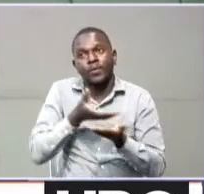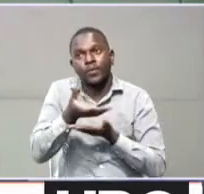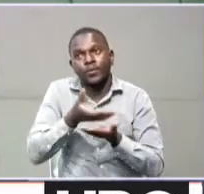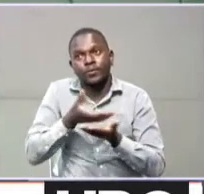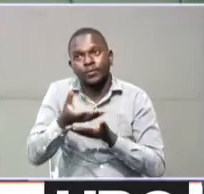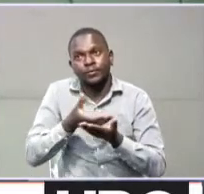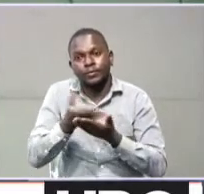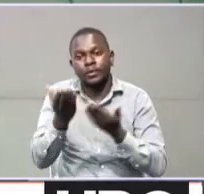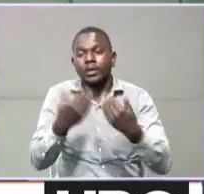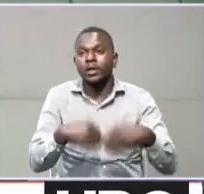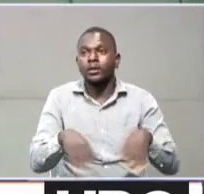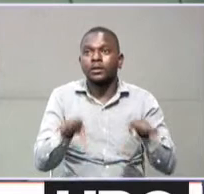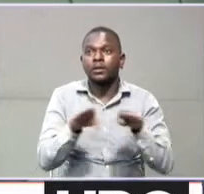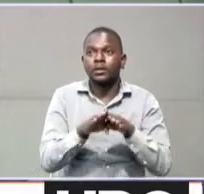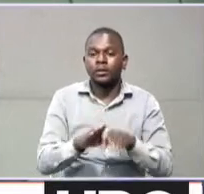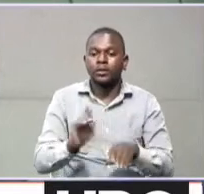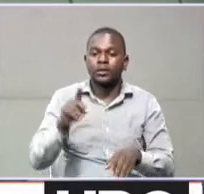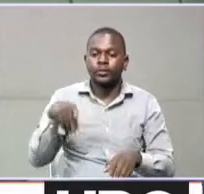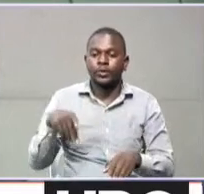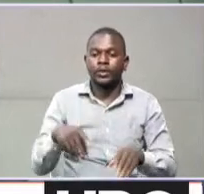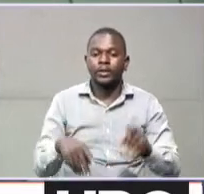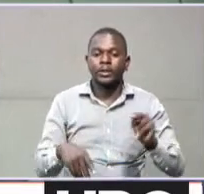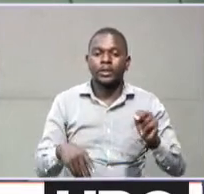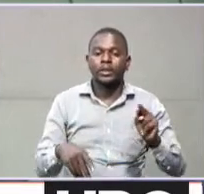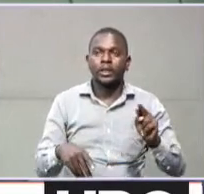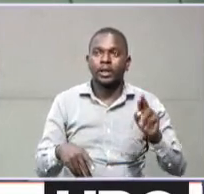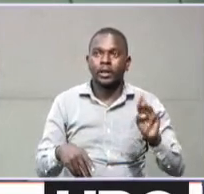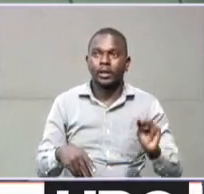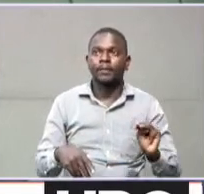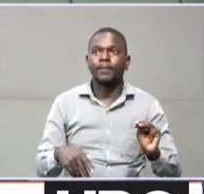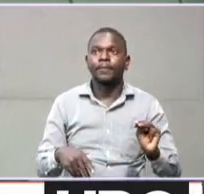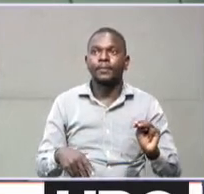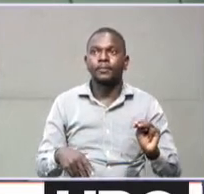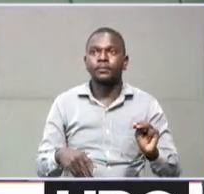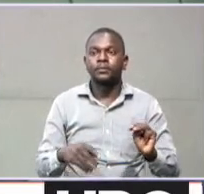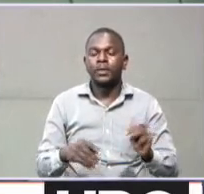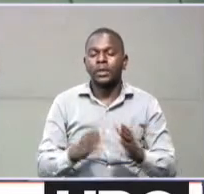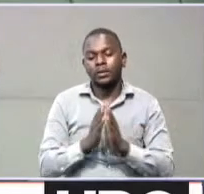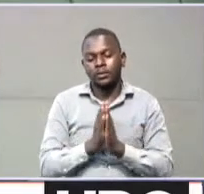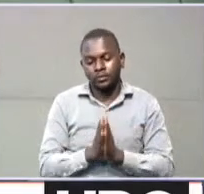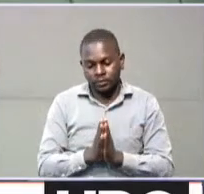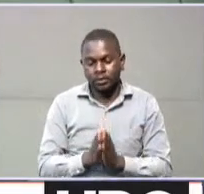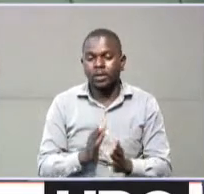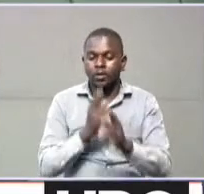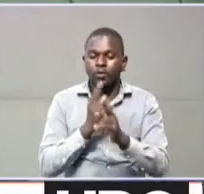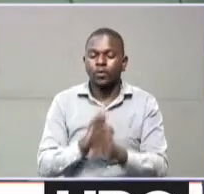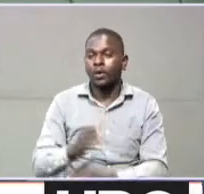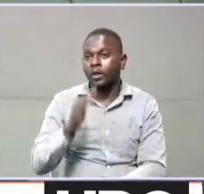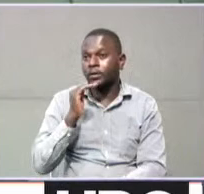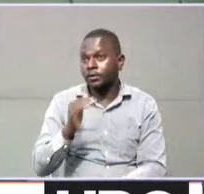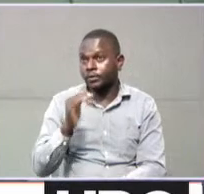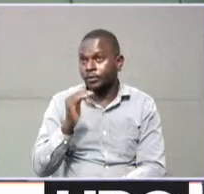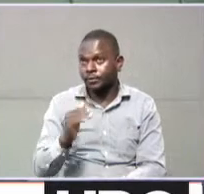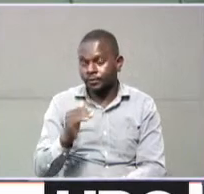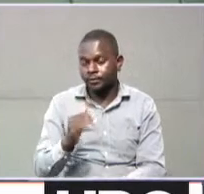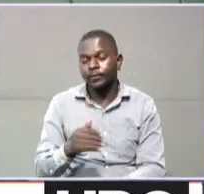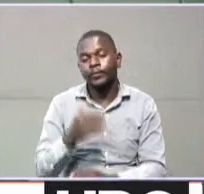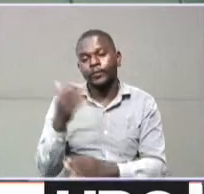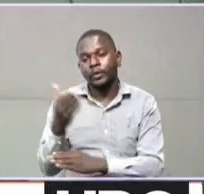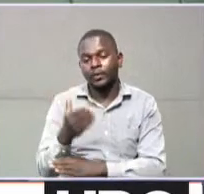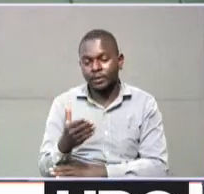cooperation agreement between dp and nrm at all our prayers right honorable speaker that the